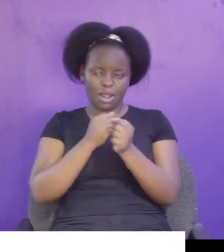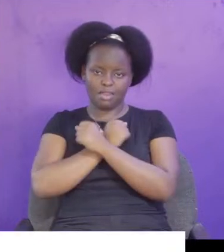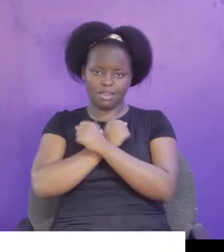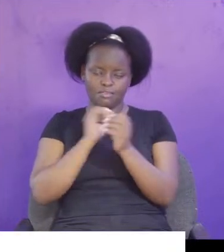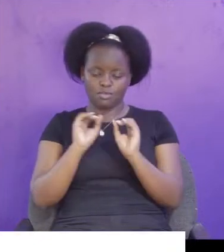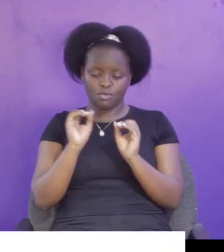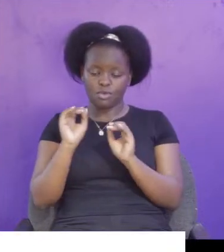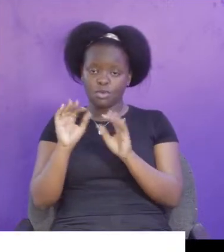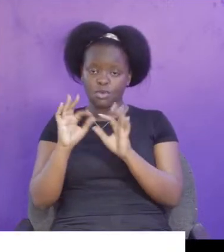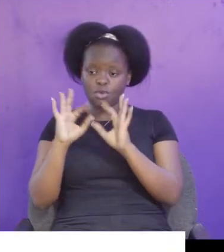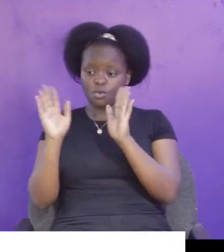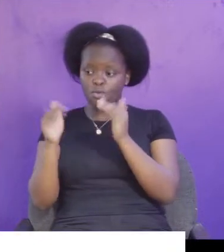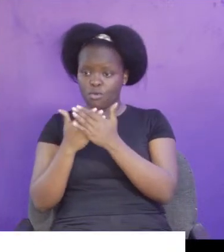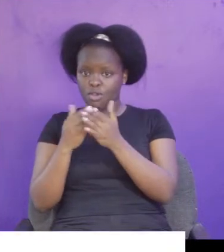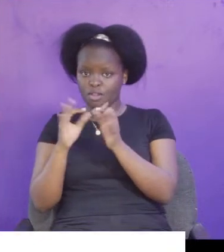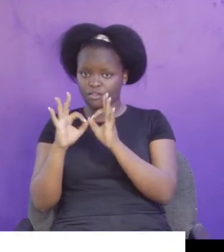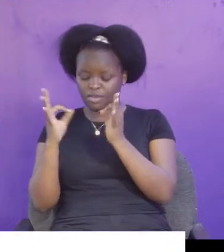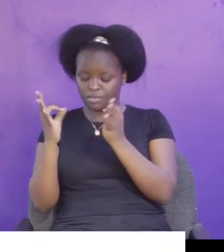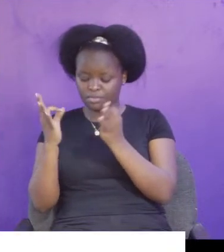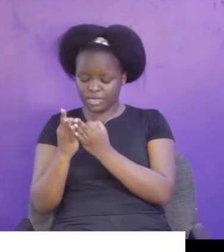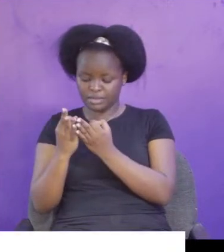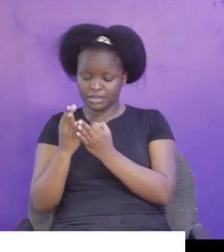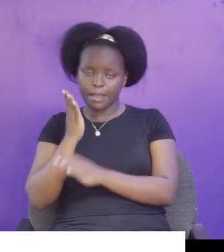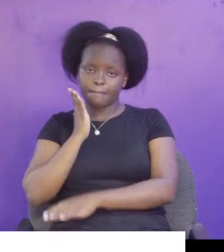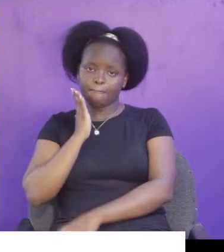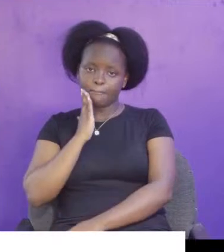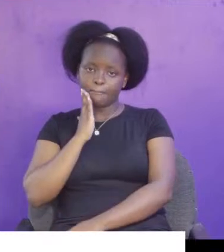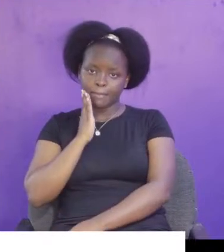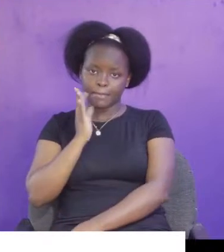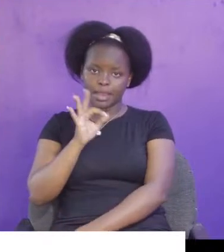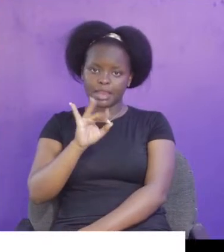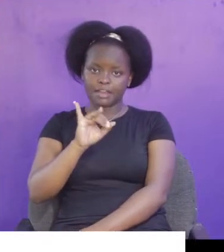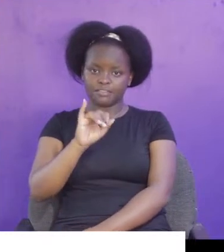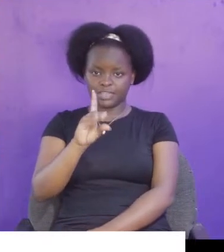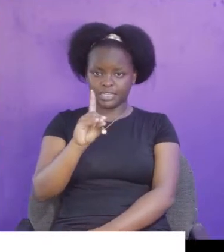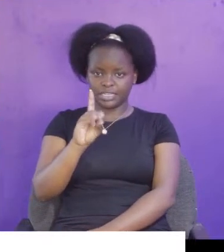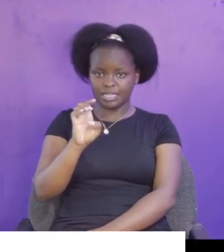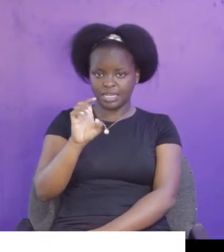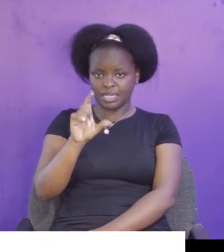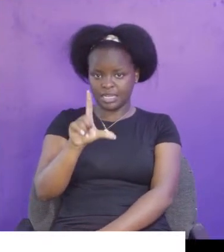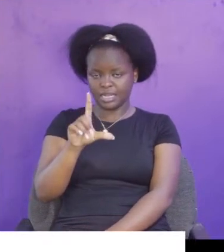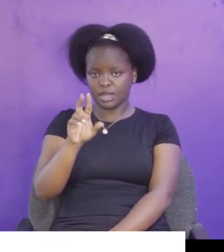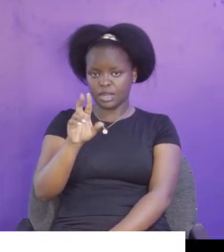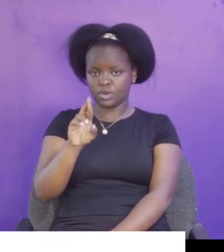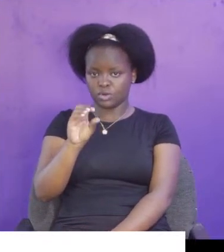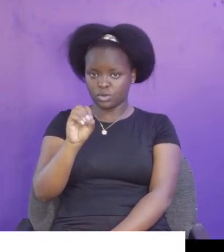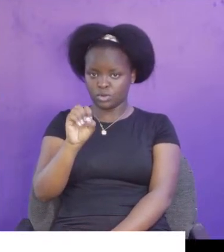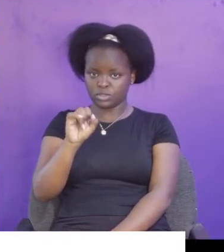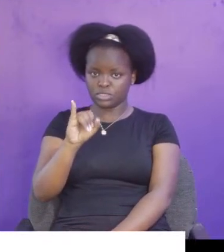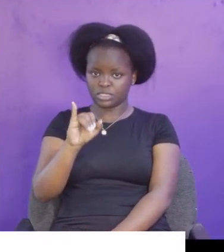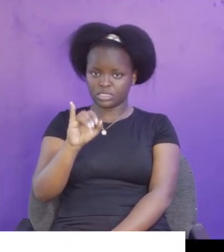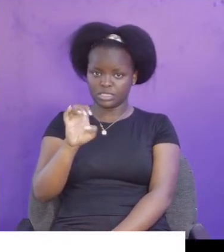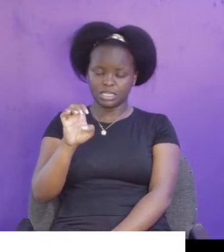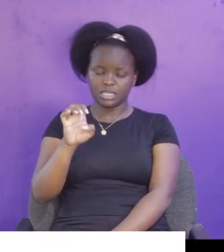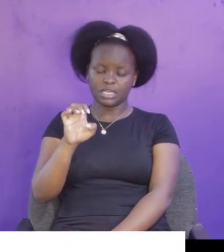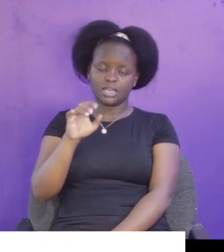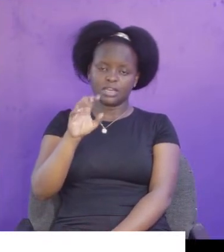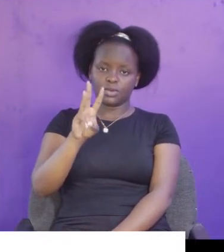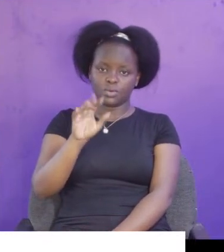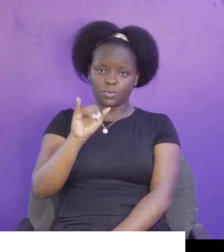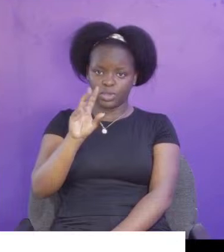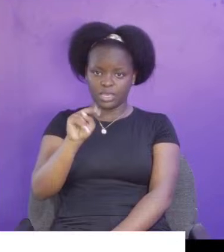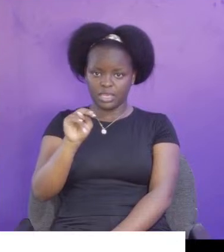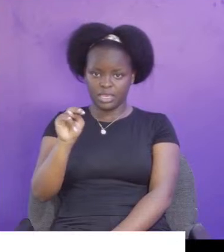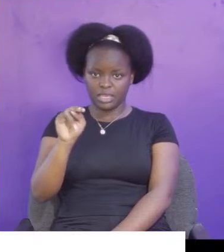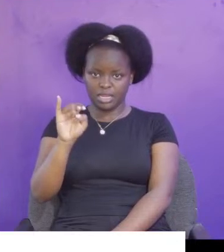family. Mama, Fidel, Rosie, Winnie, Yvonne, Lion